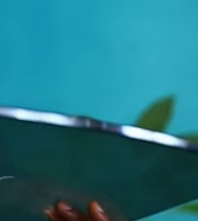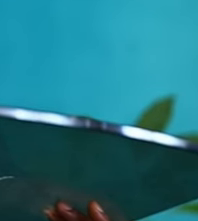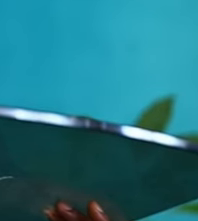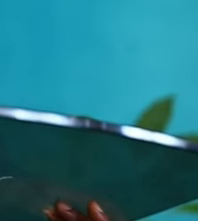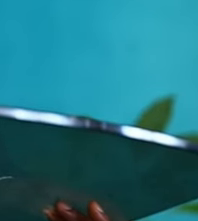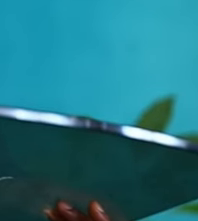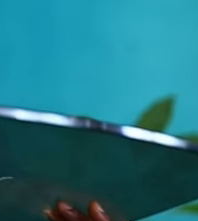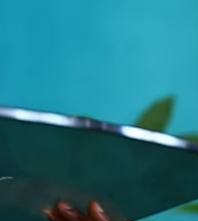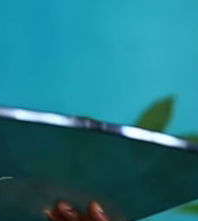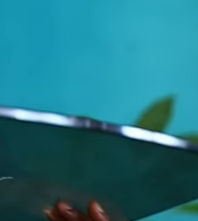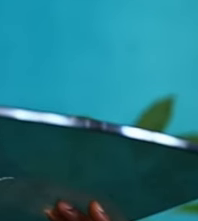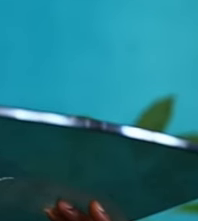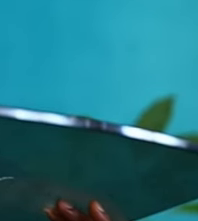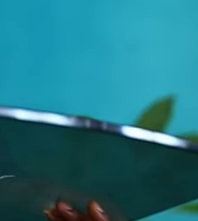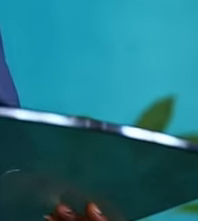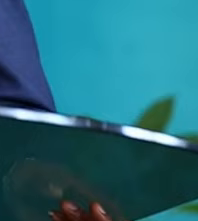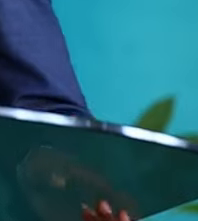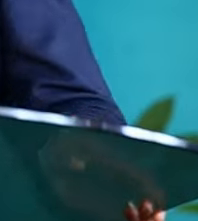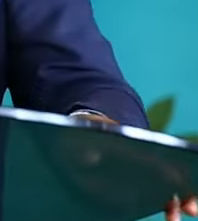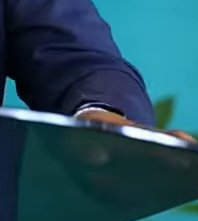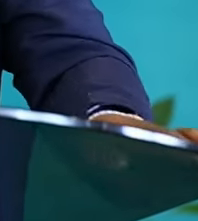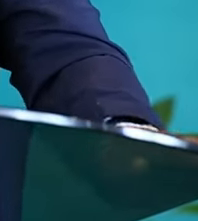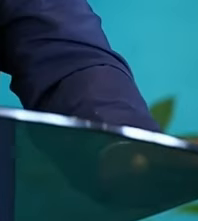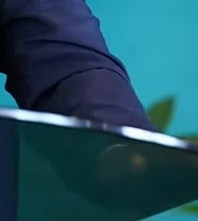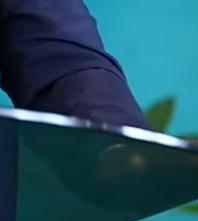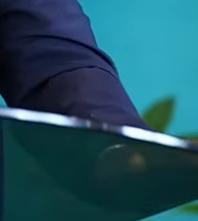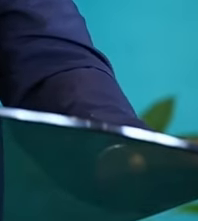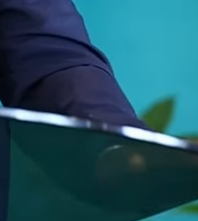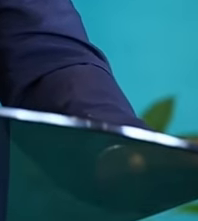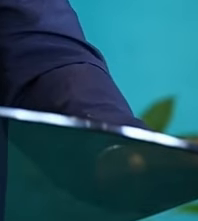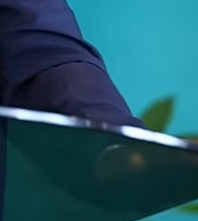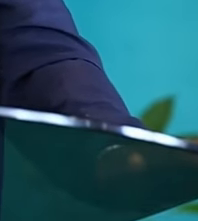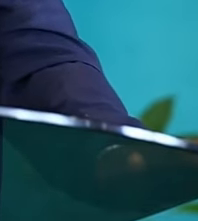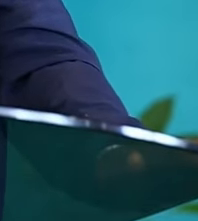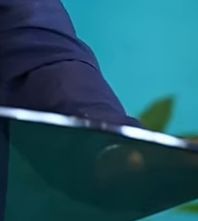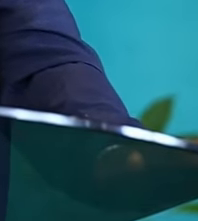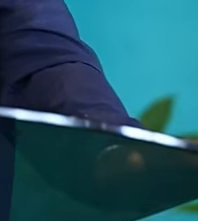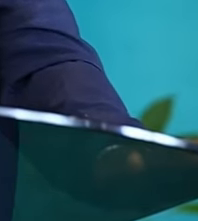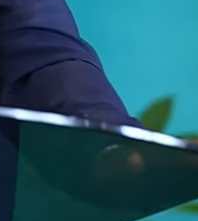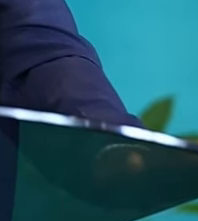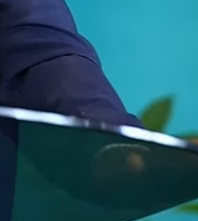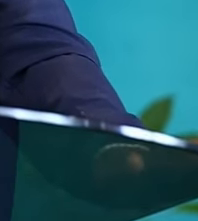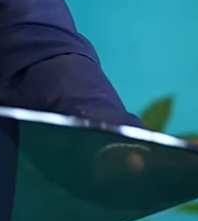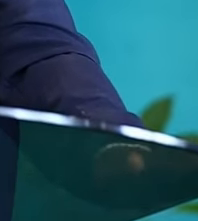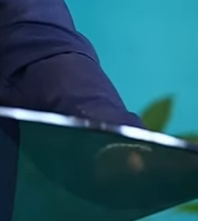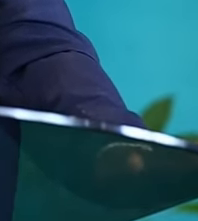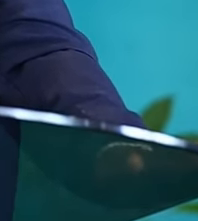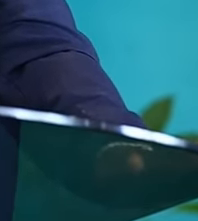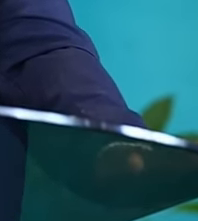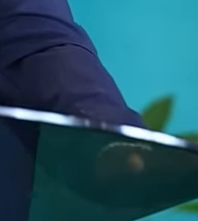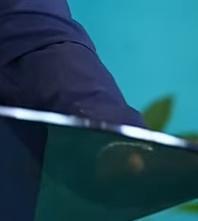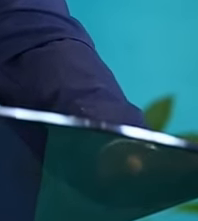They become so minute because you have seen his glory.